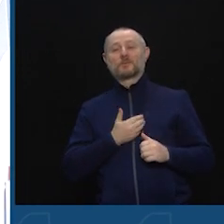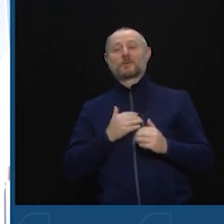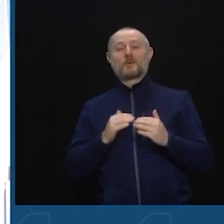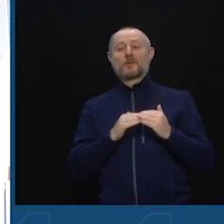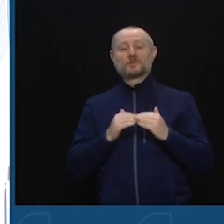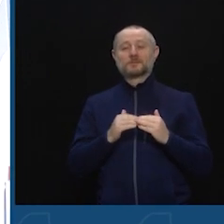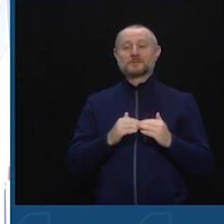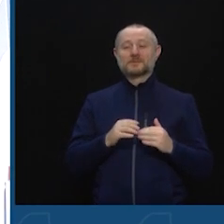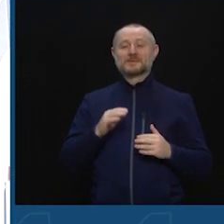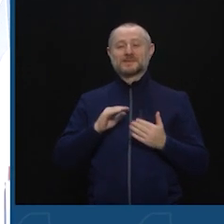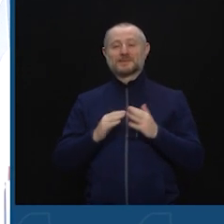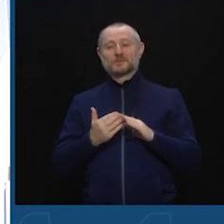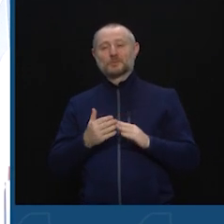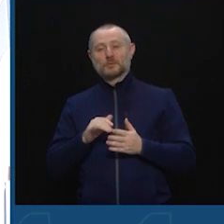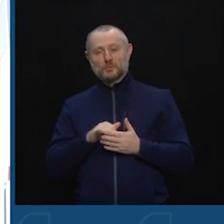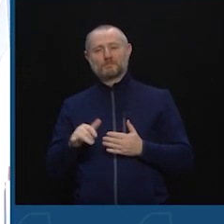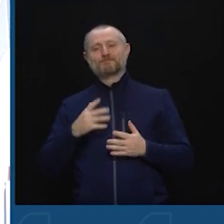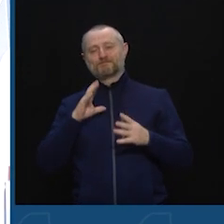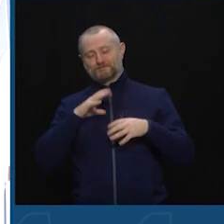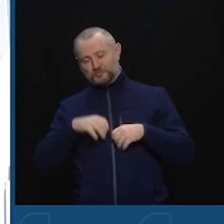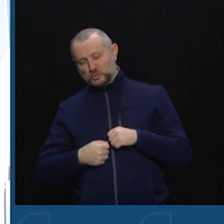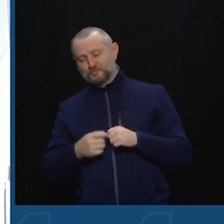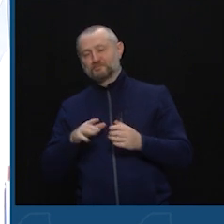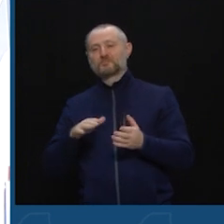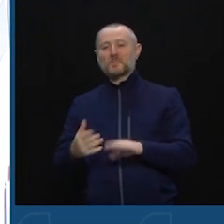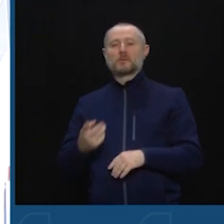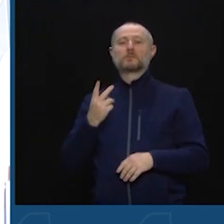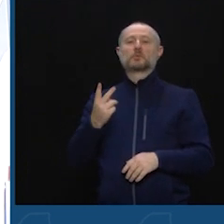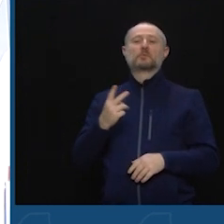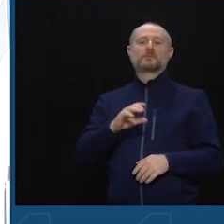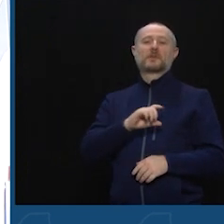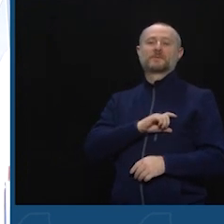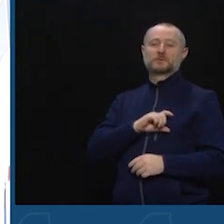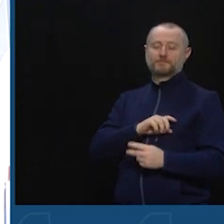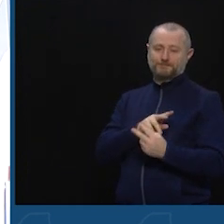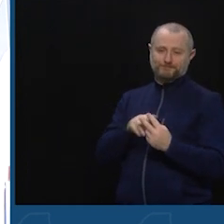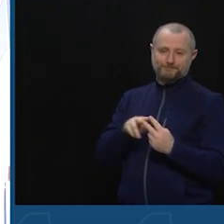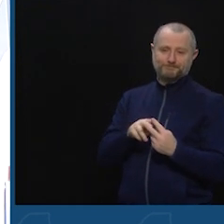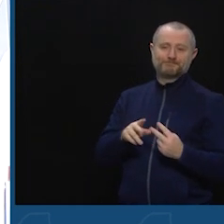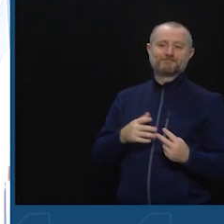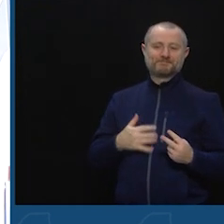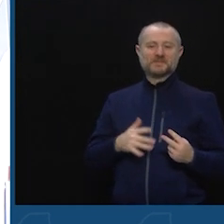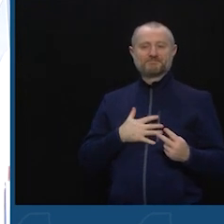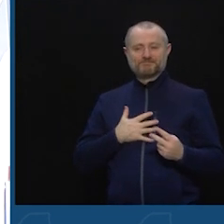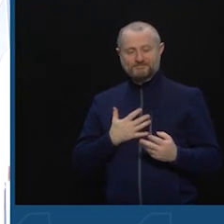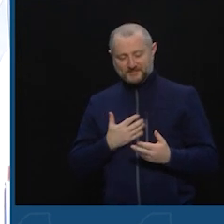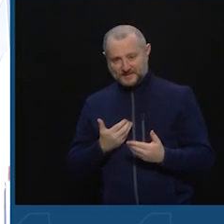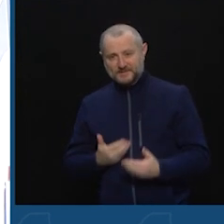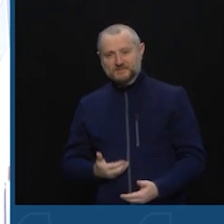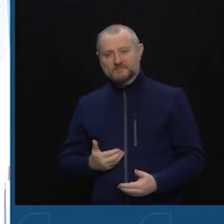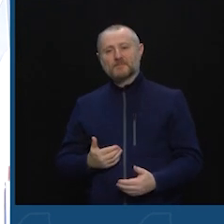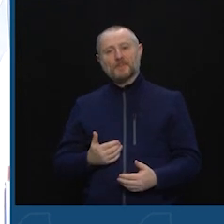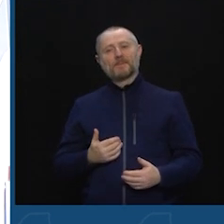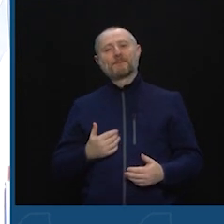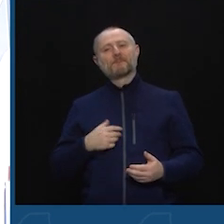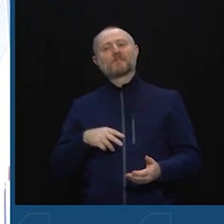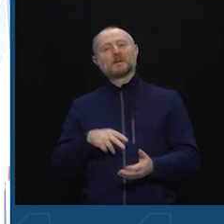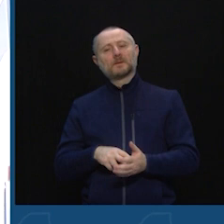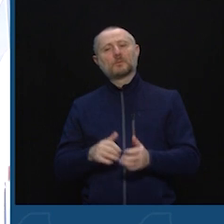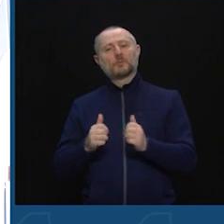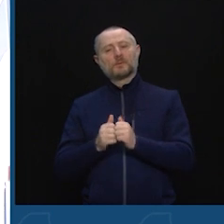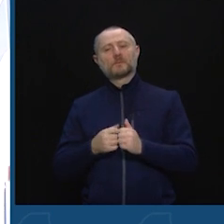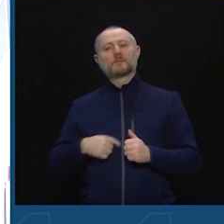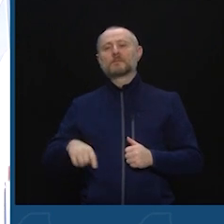mourning both the deaths of Officers Rivera and Mora. Our heart is heavy, but we stand with them. We stand with